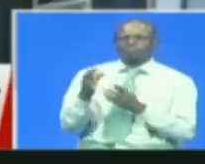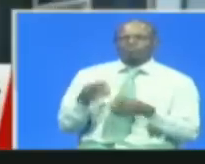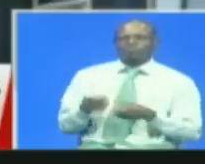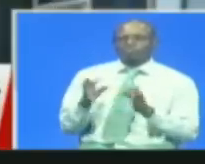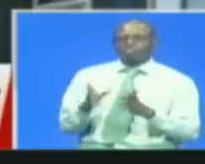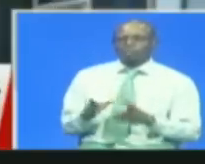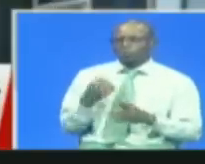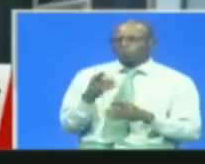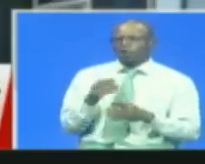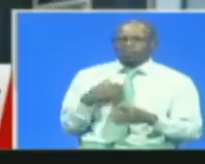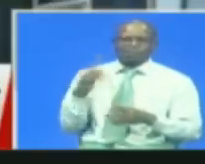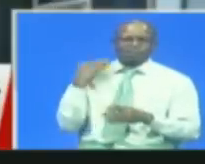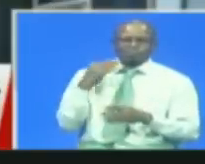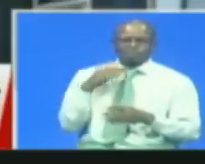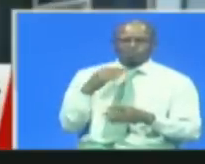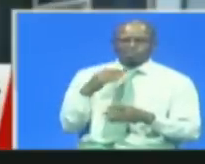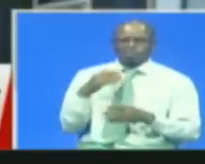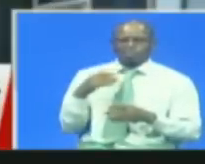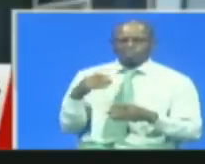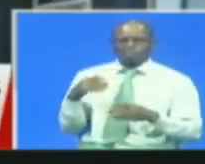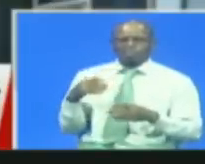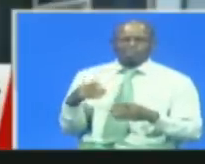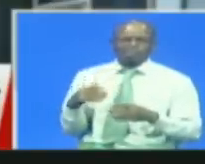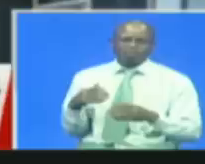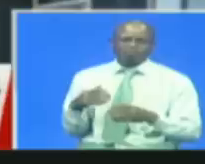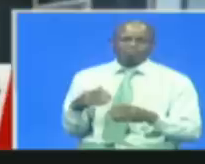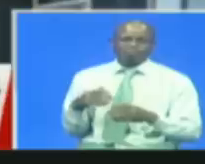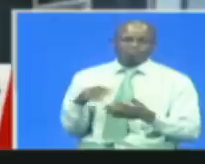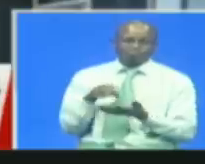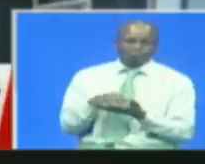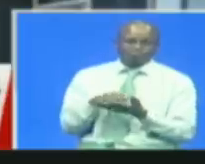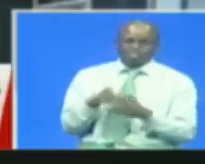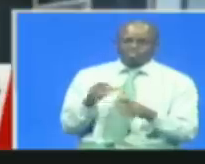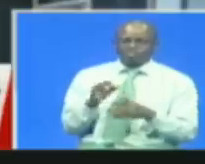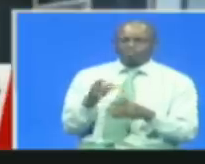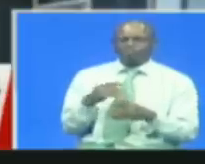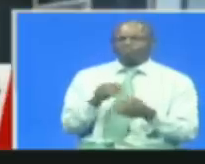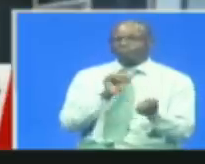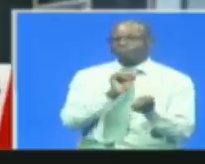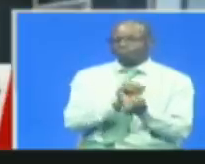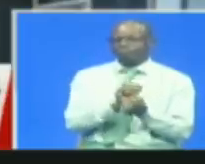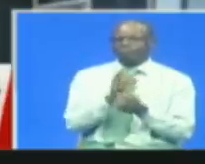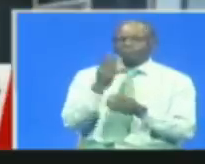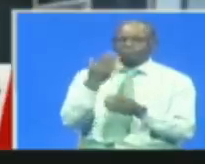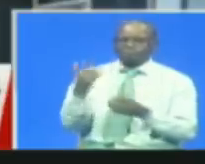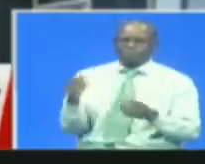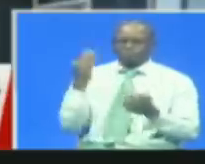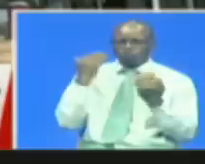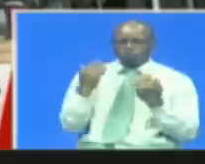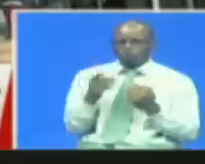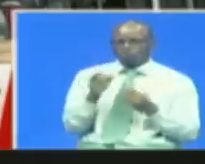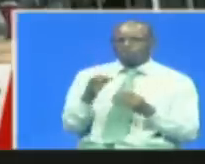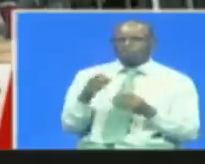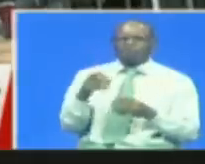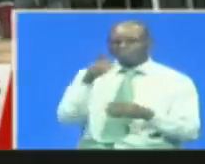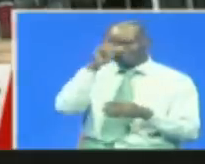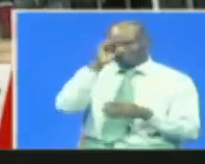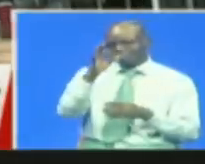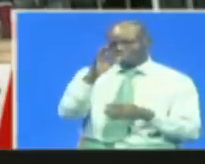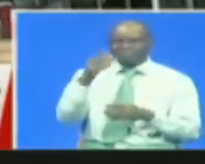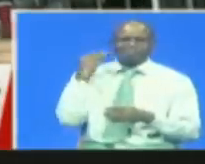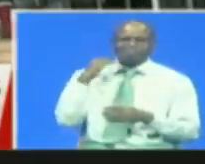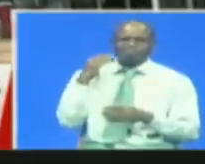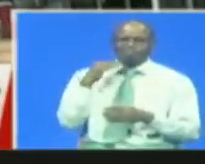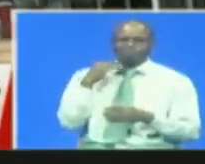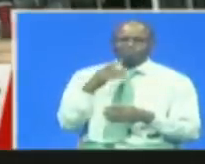proceedings of a serious nature instituted against them, or if convicted by a court of law of a serious criminal offence. In the